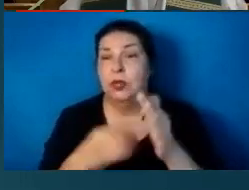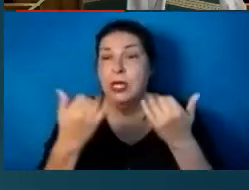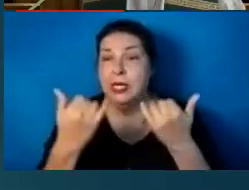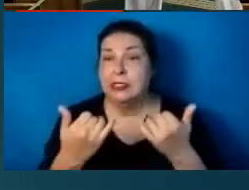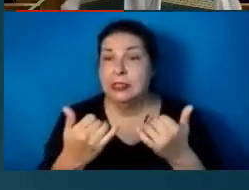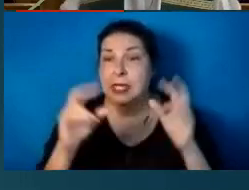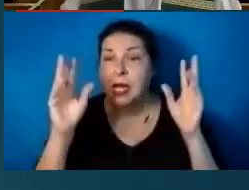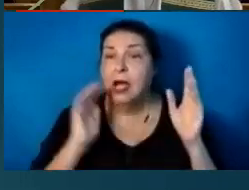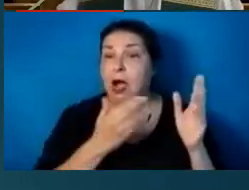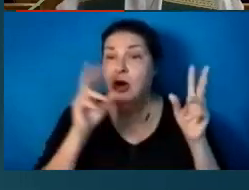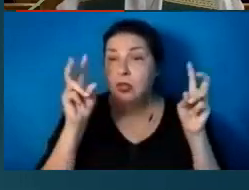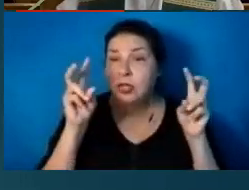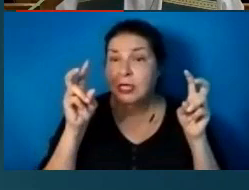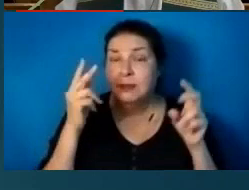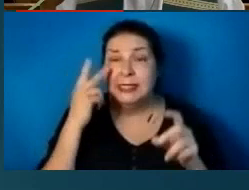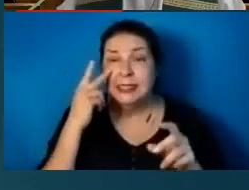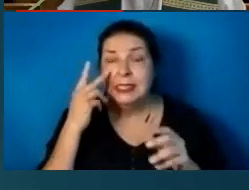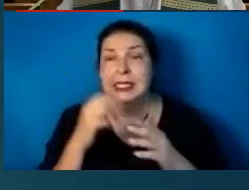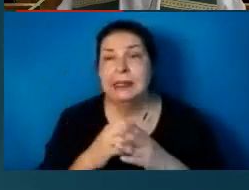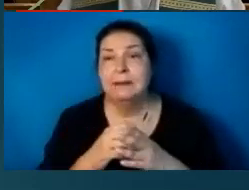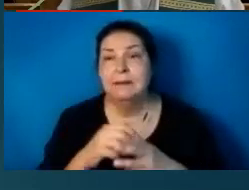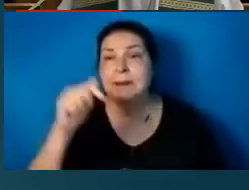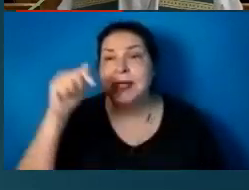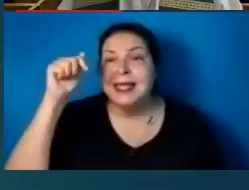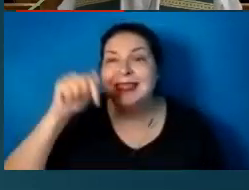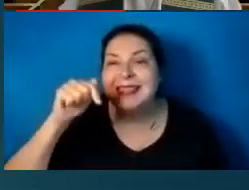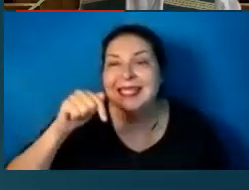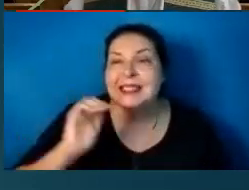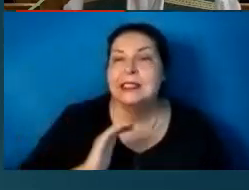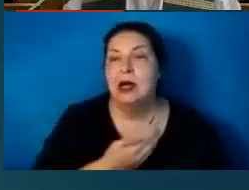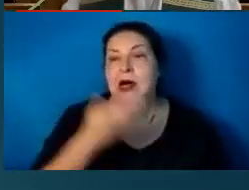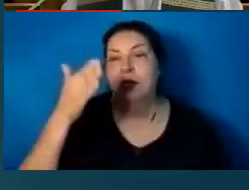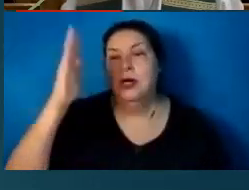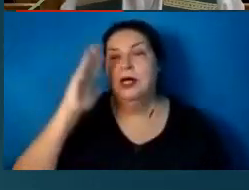morning is, see, this is our God.